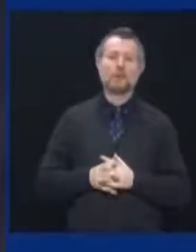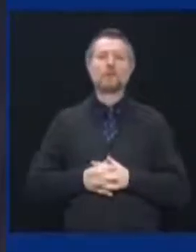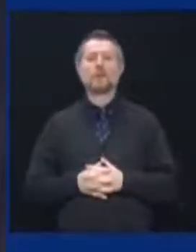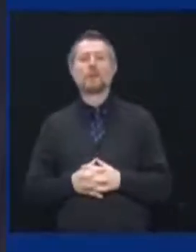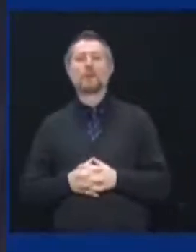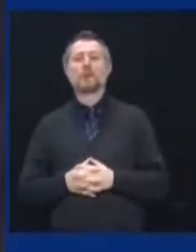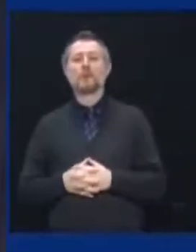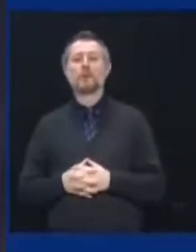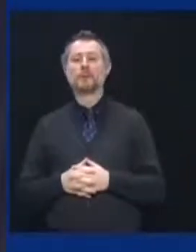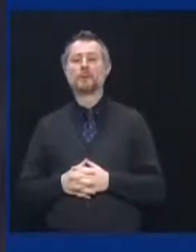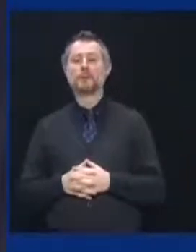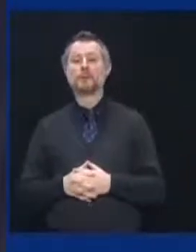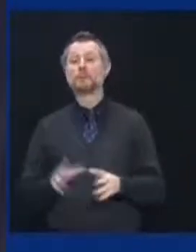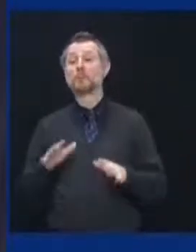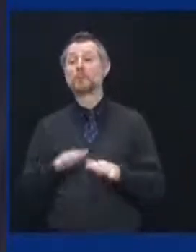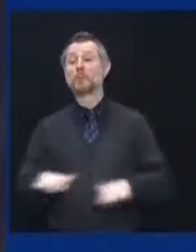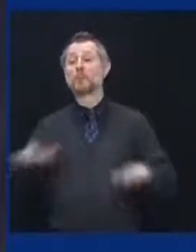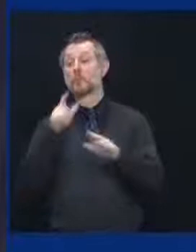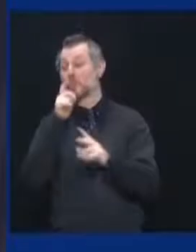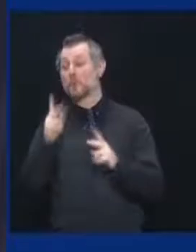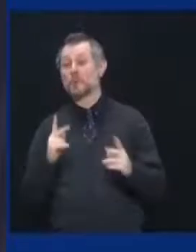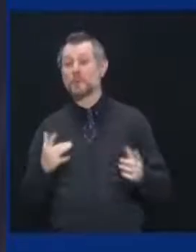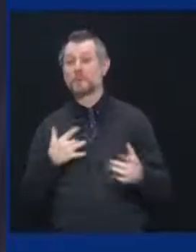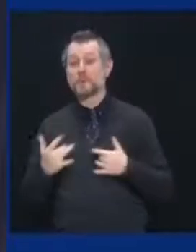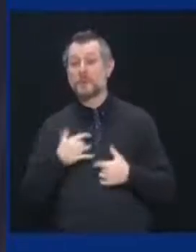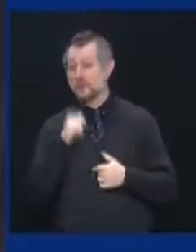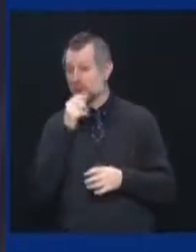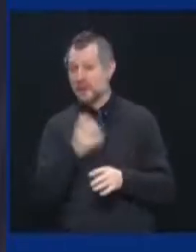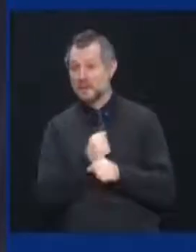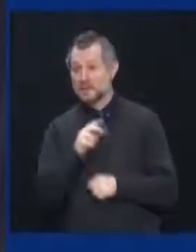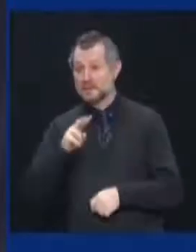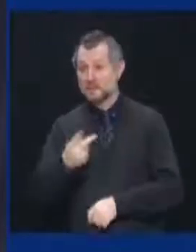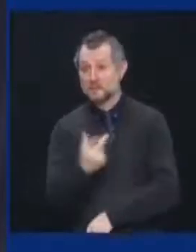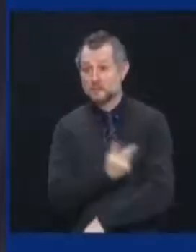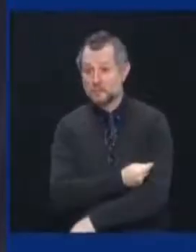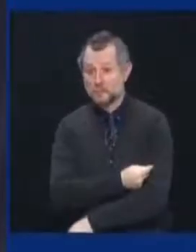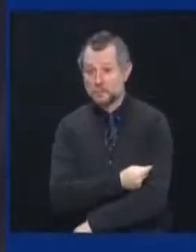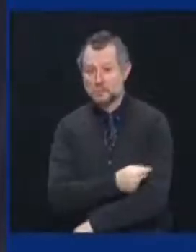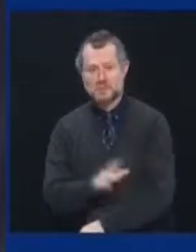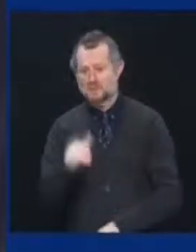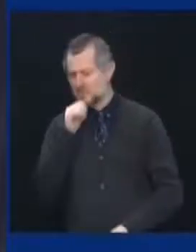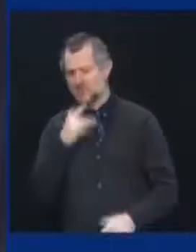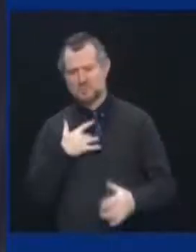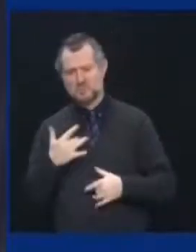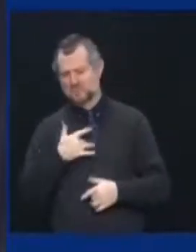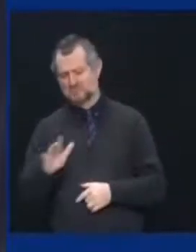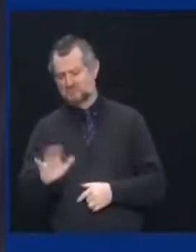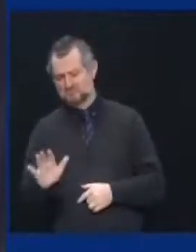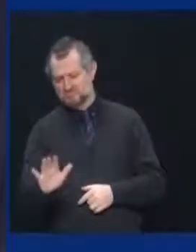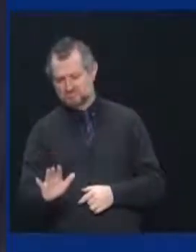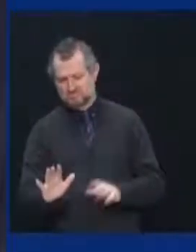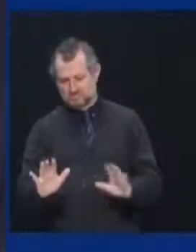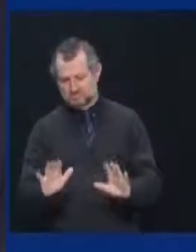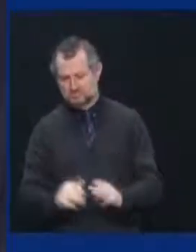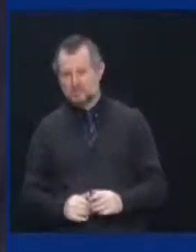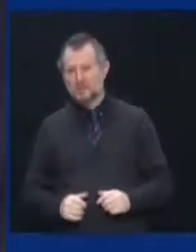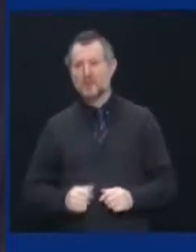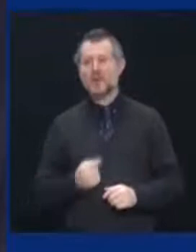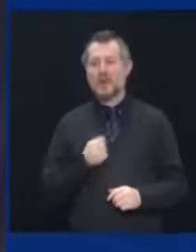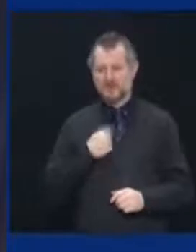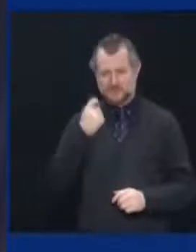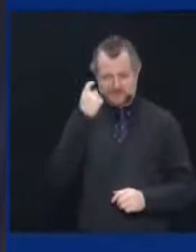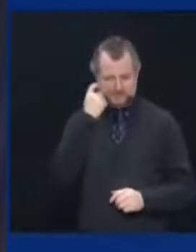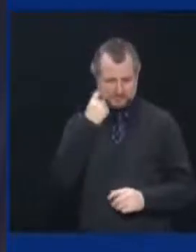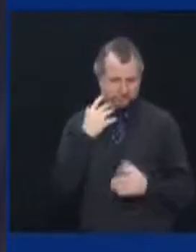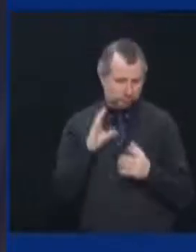you should not be worried about getting the first dosage and then you won't get the second dosage. As I just mentioned, and as